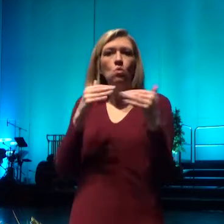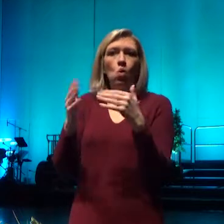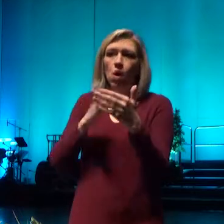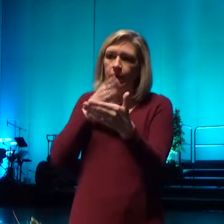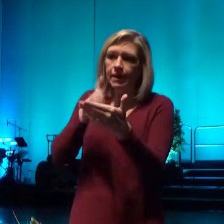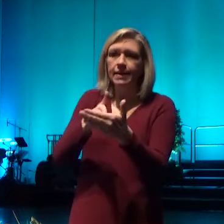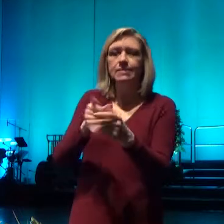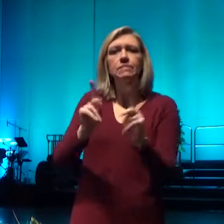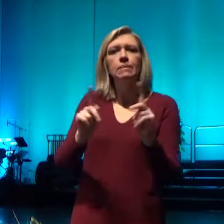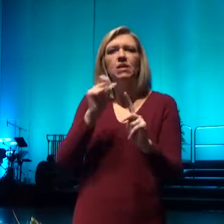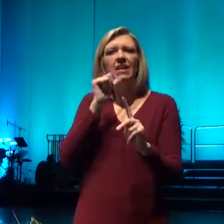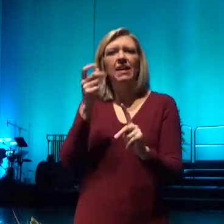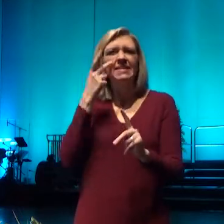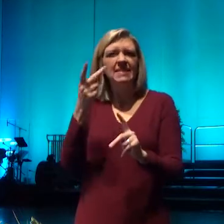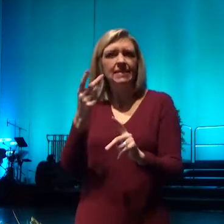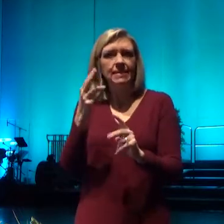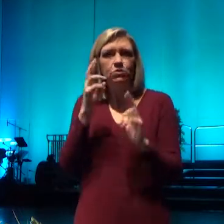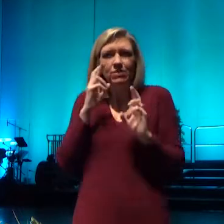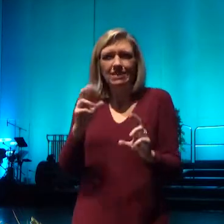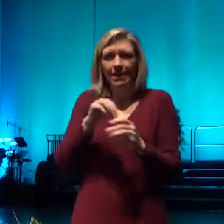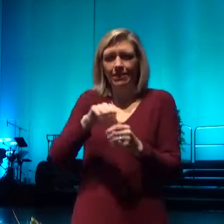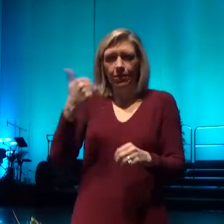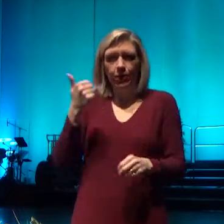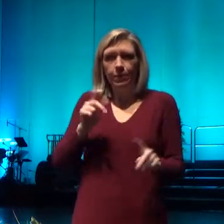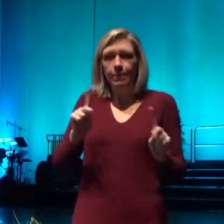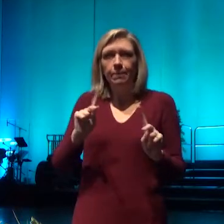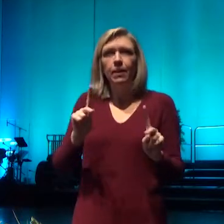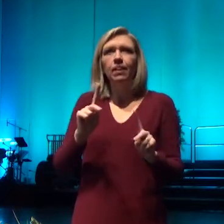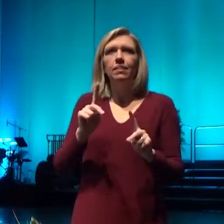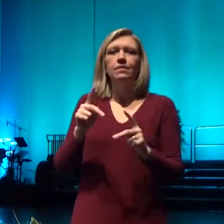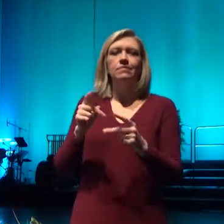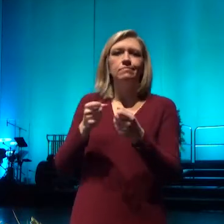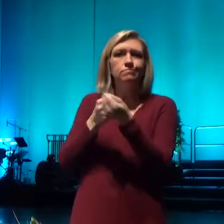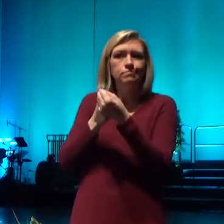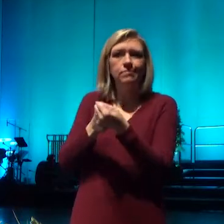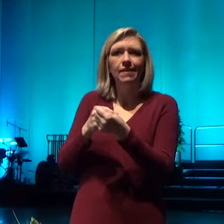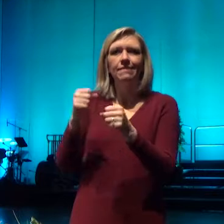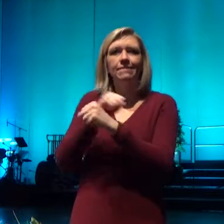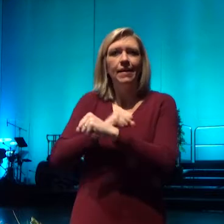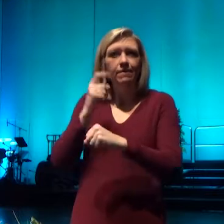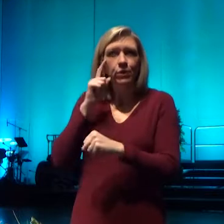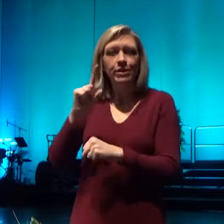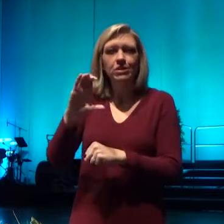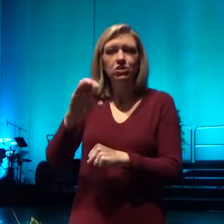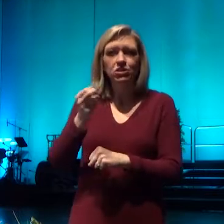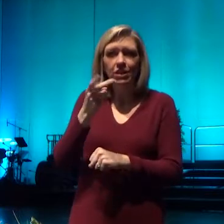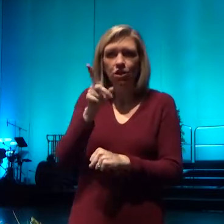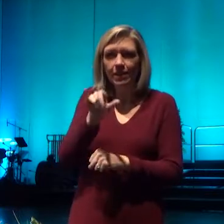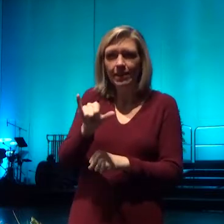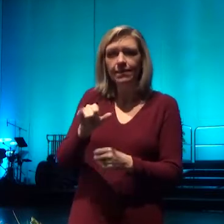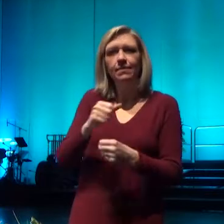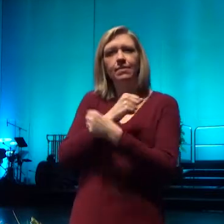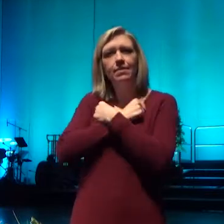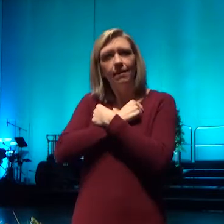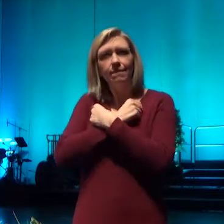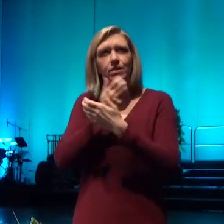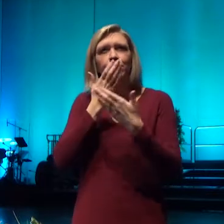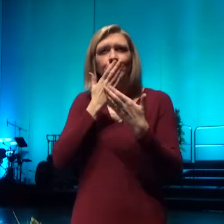dignity of other people, to be a war for charity, for love, for goodness, and for